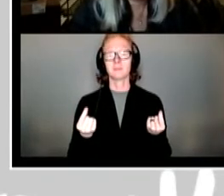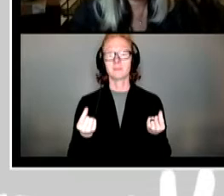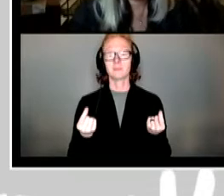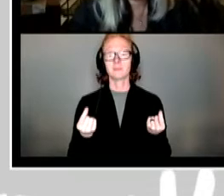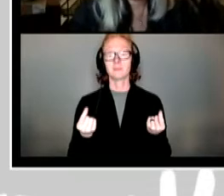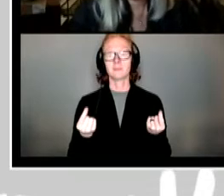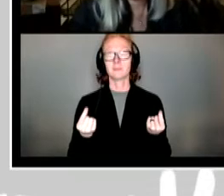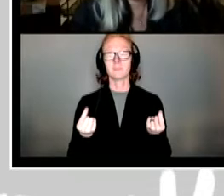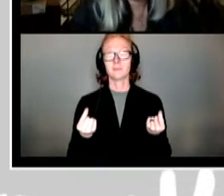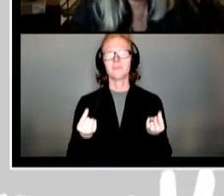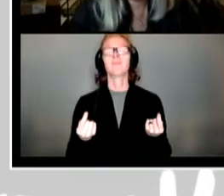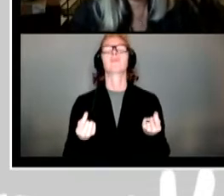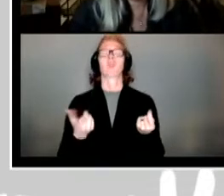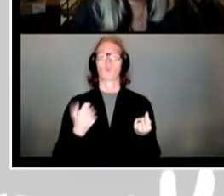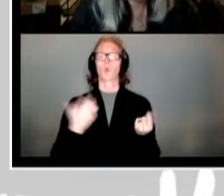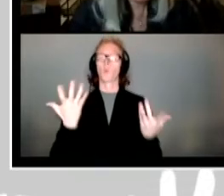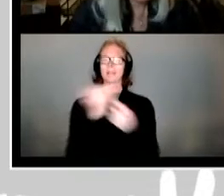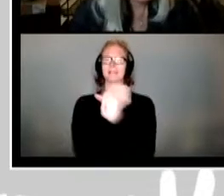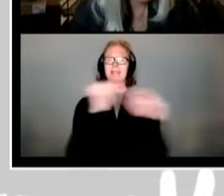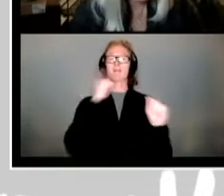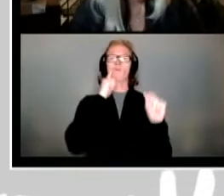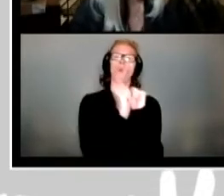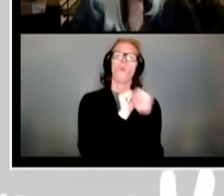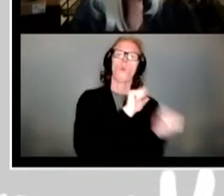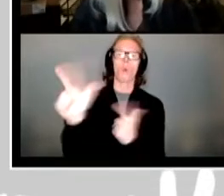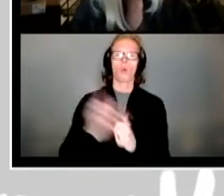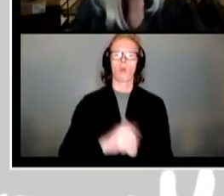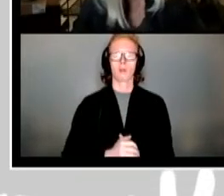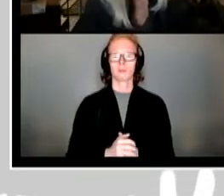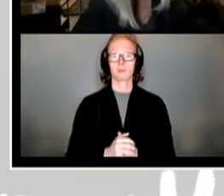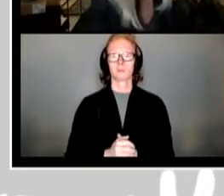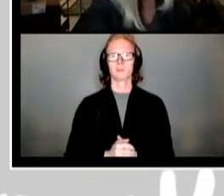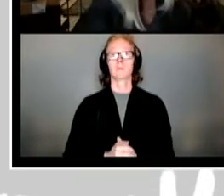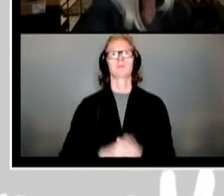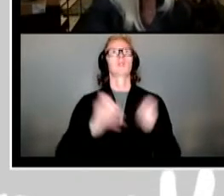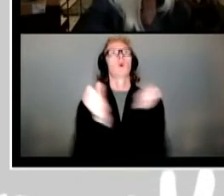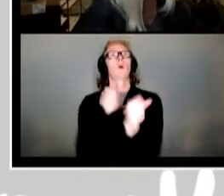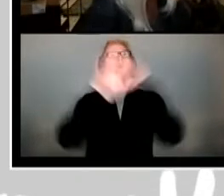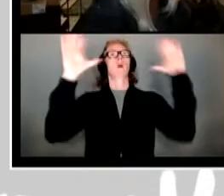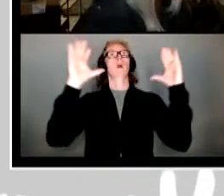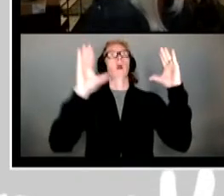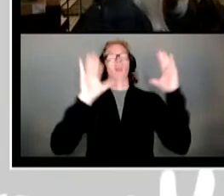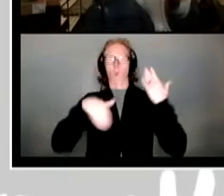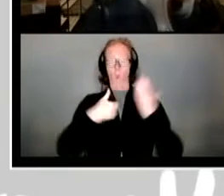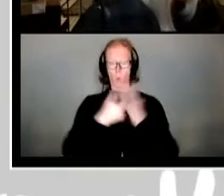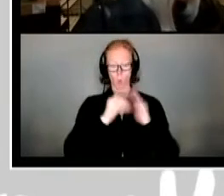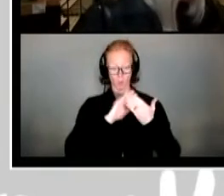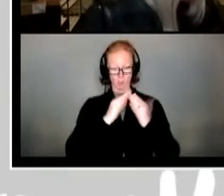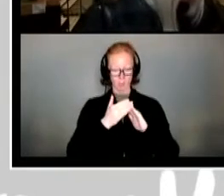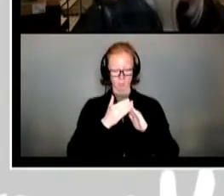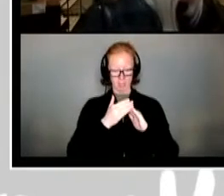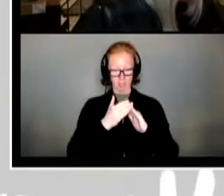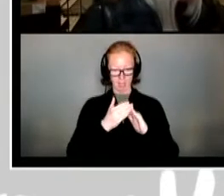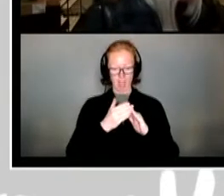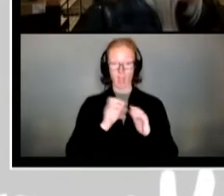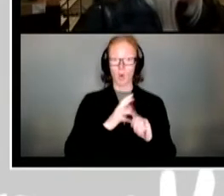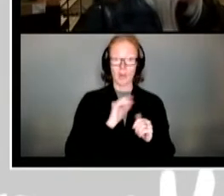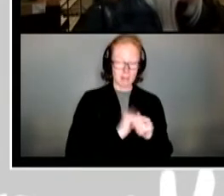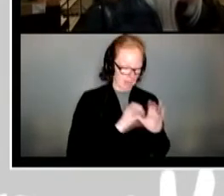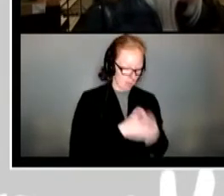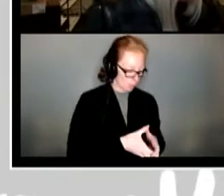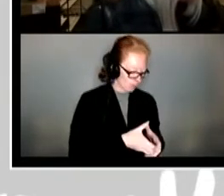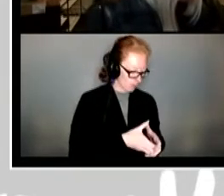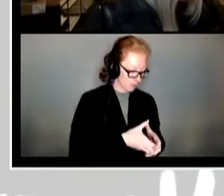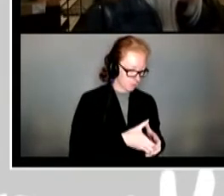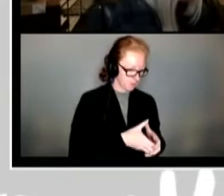vision of safety. What does it look like when a community has their voice heard and their ideas